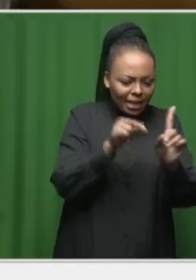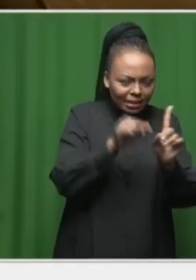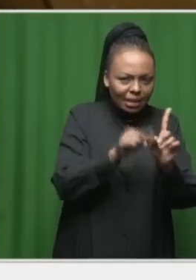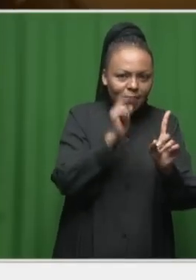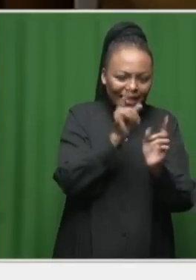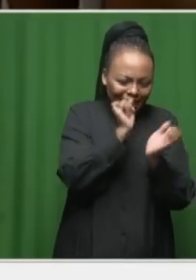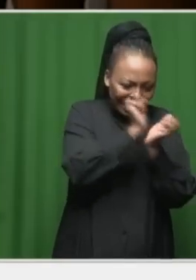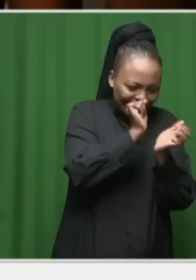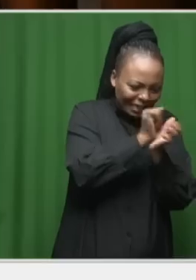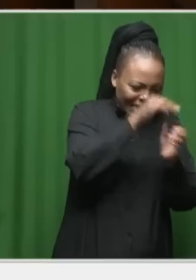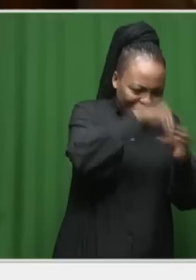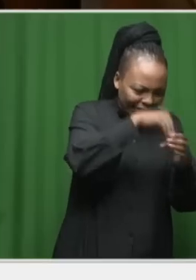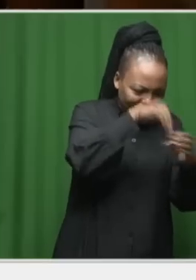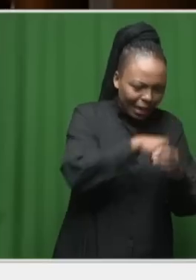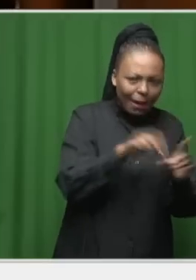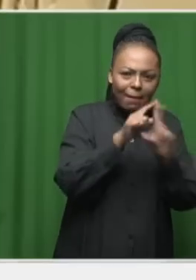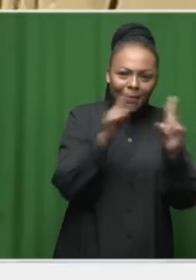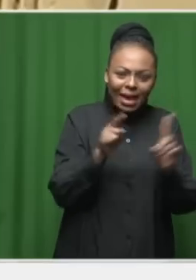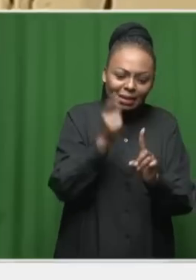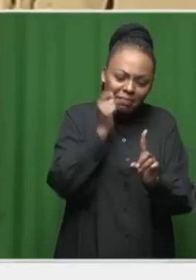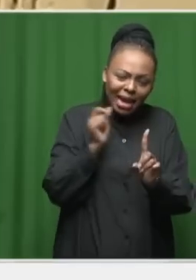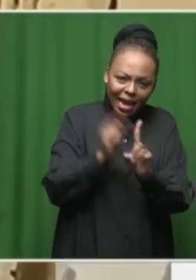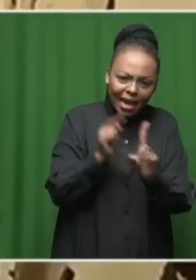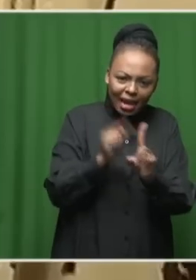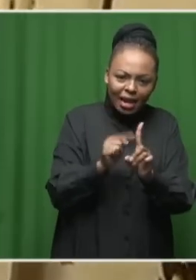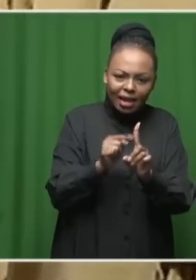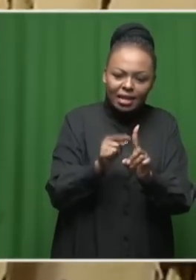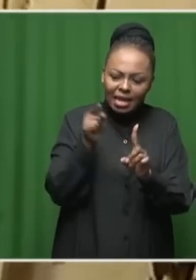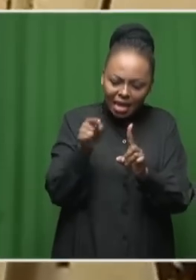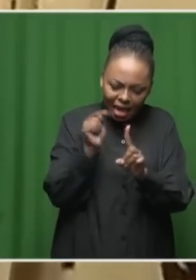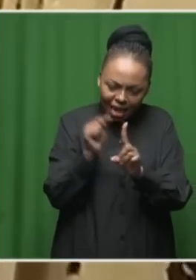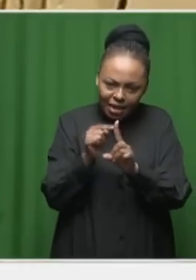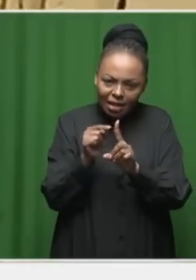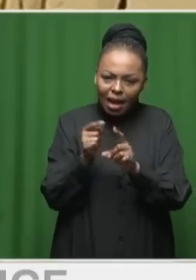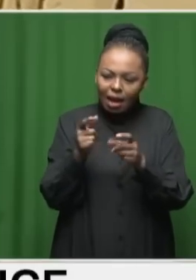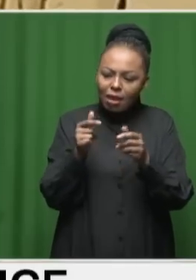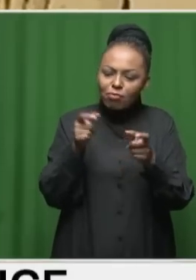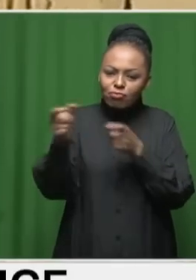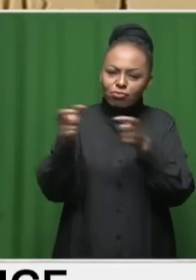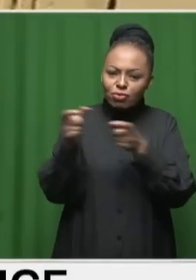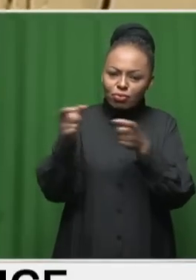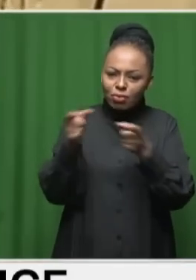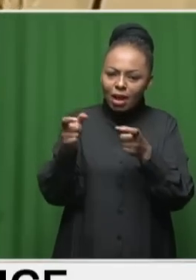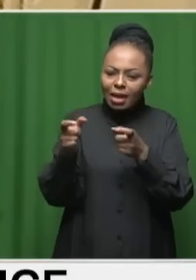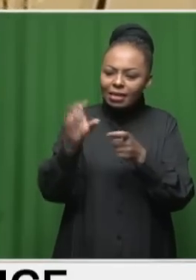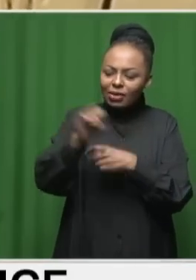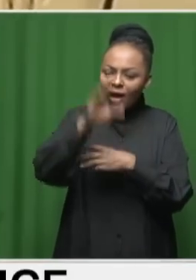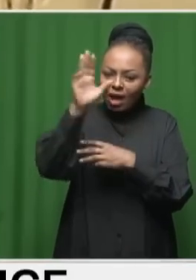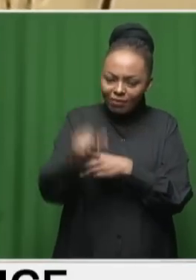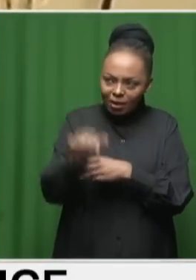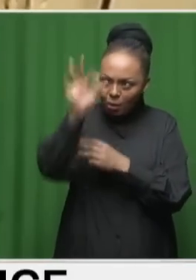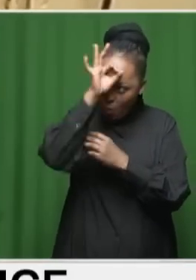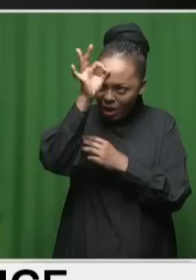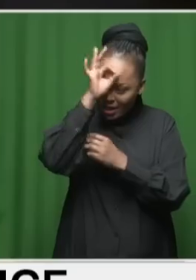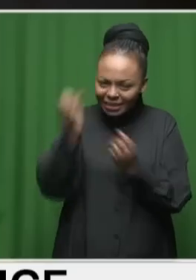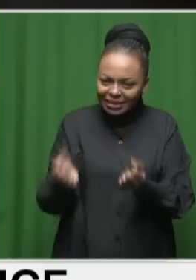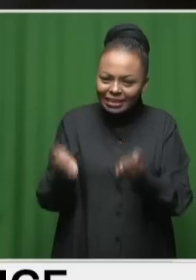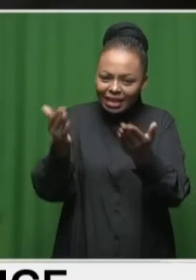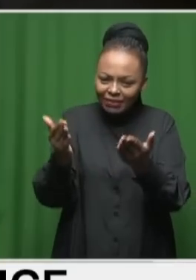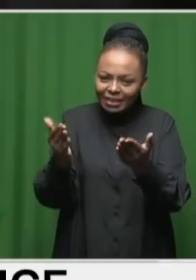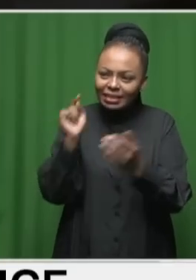in prison, but actually running a unit of the South African Police Service and